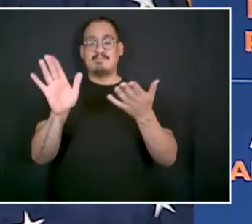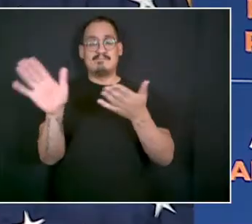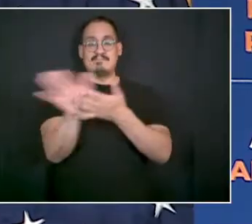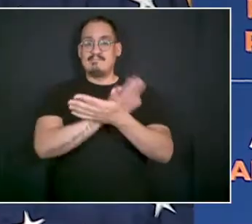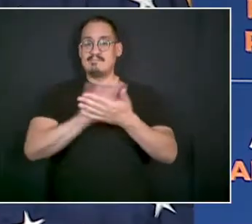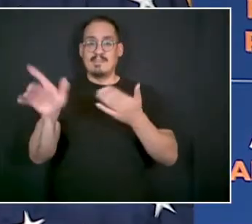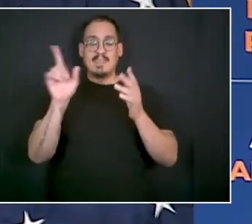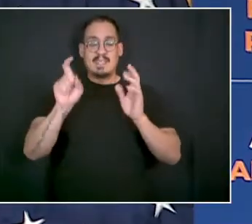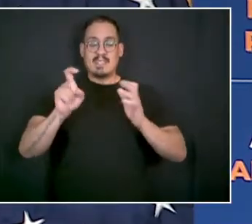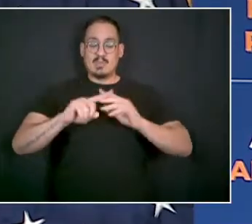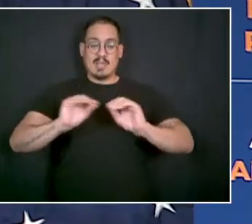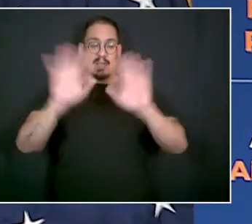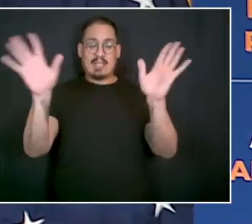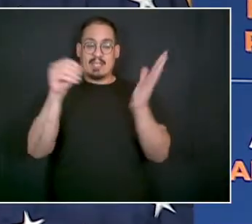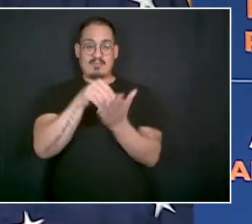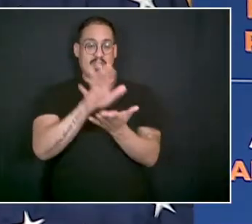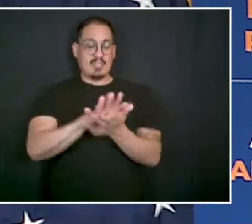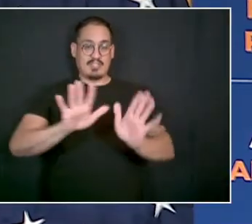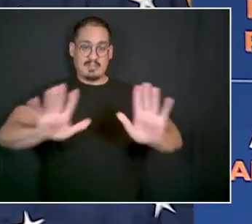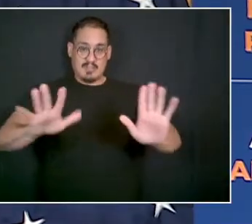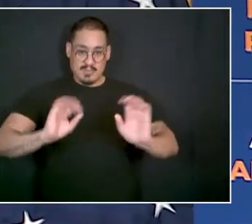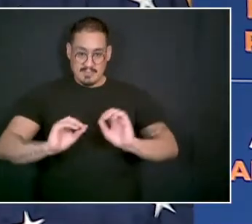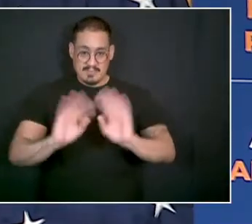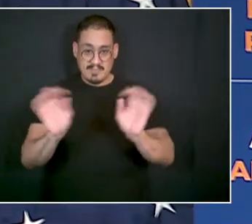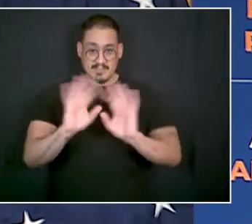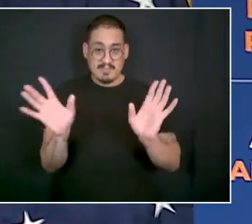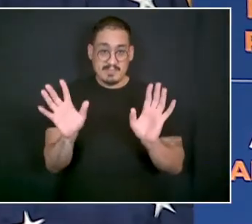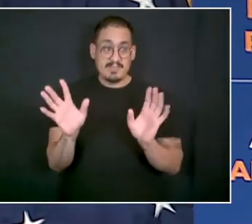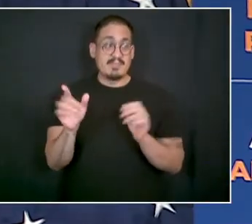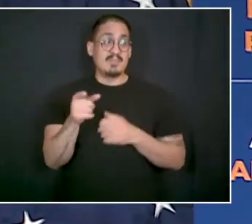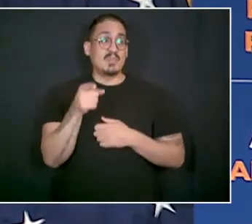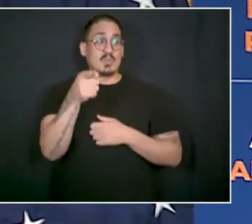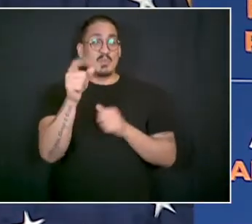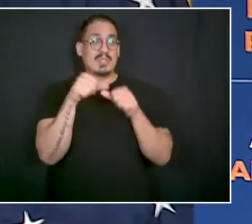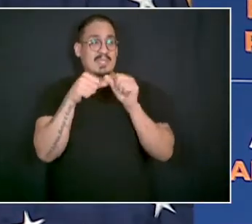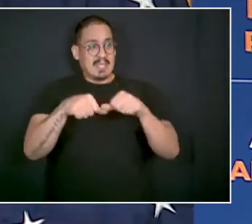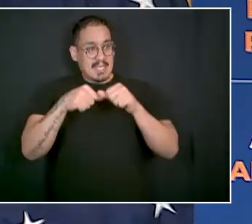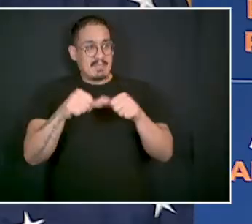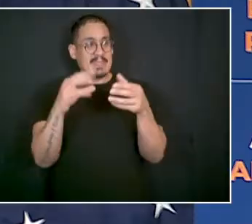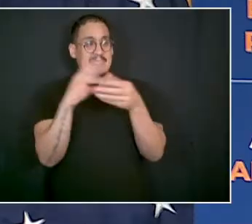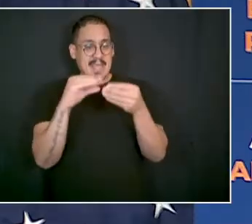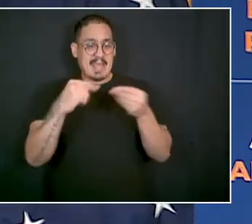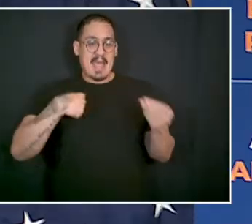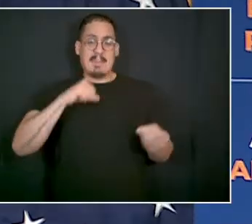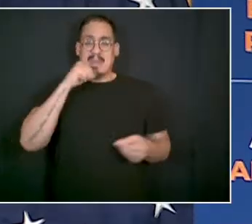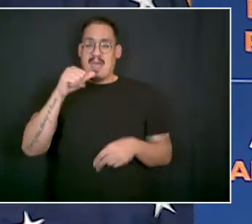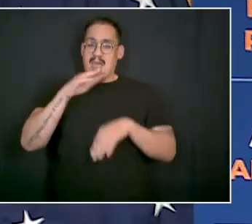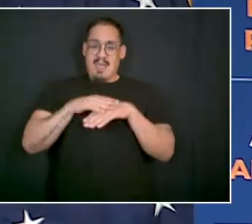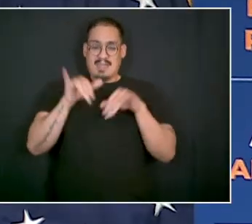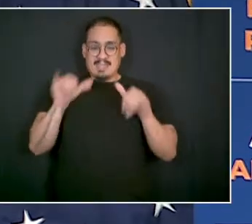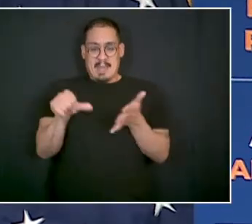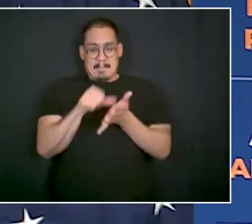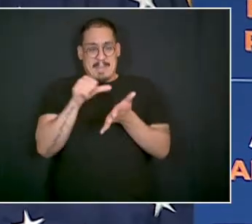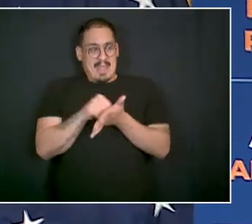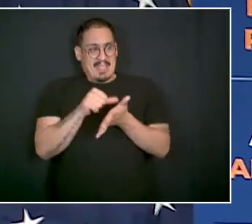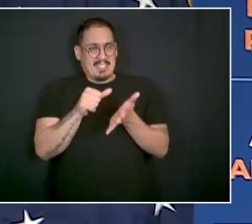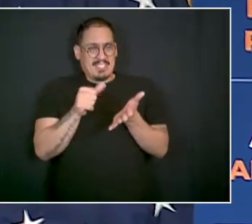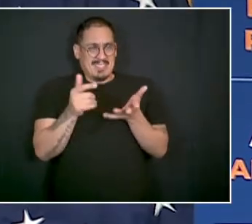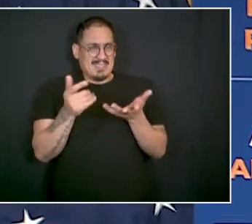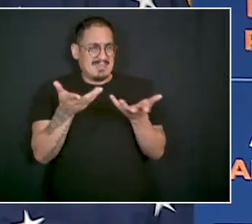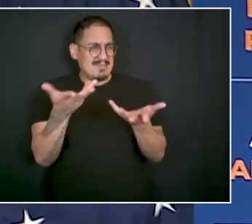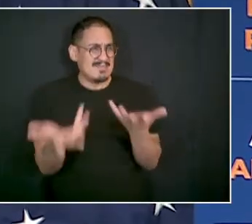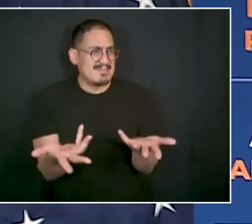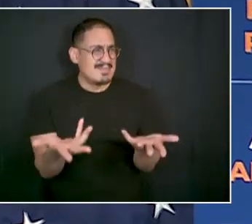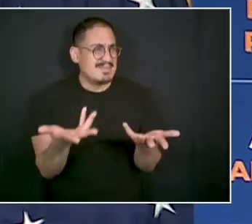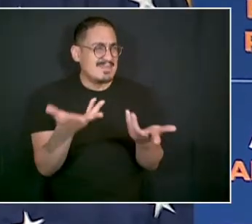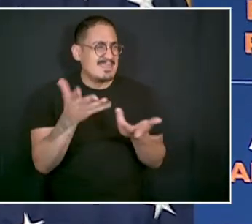You keep saying you're not on the campaign trail. I'm like, where y'all get this definition from? Is there a Webster definition of what